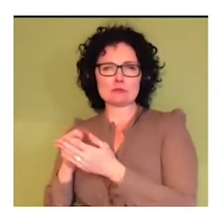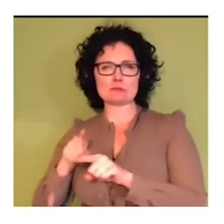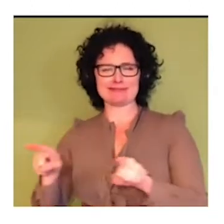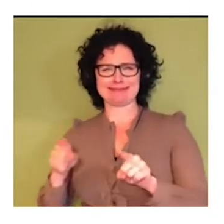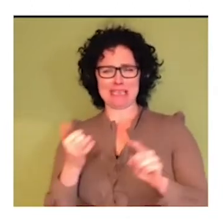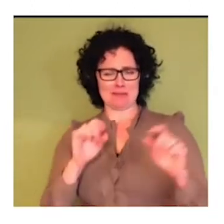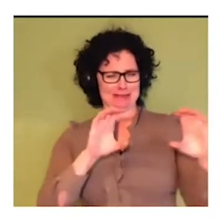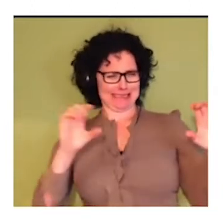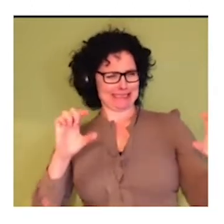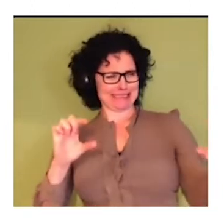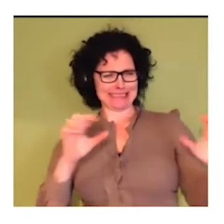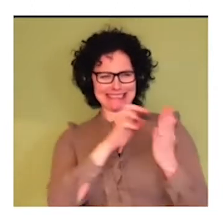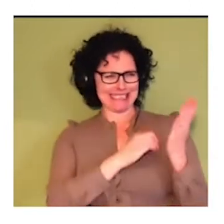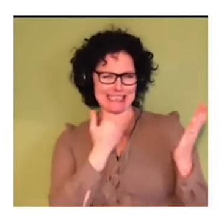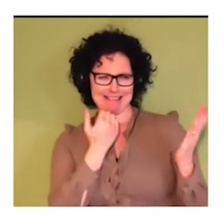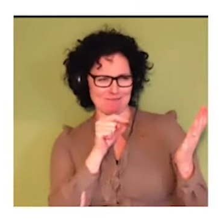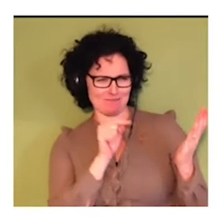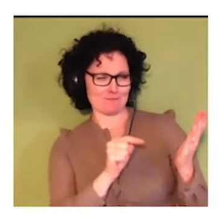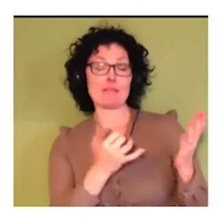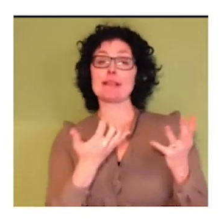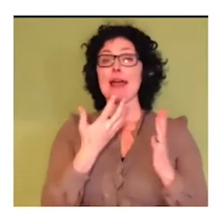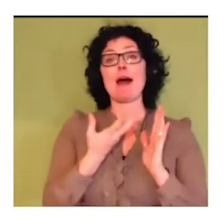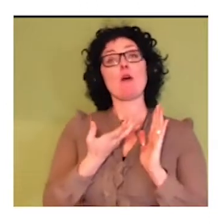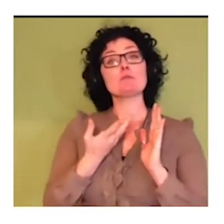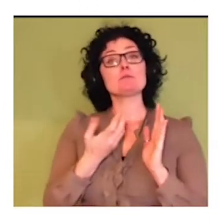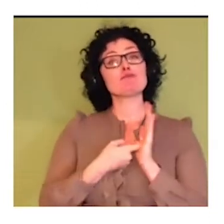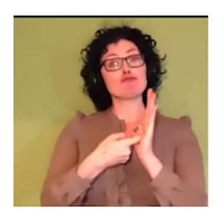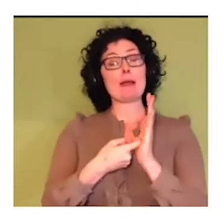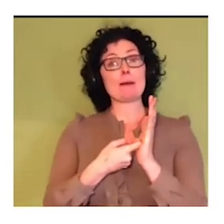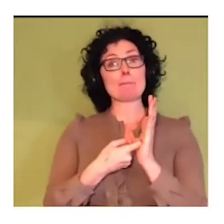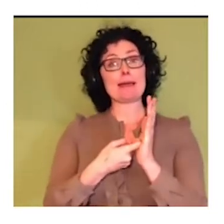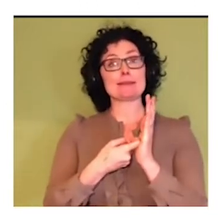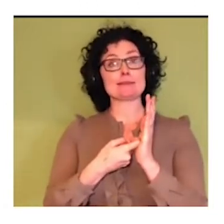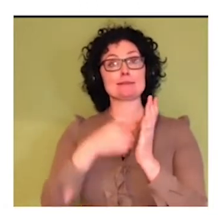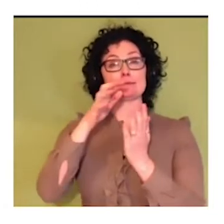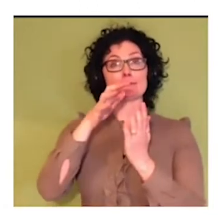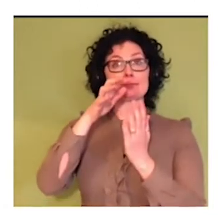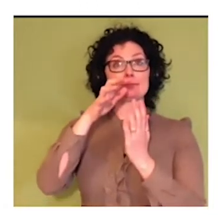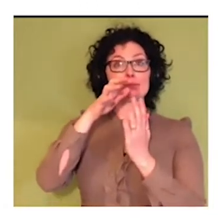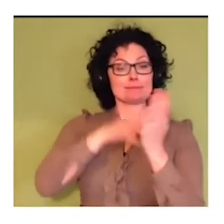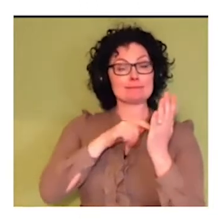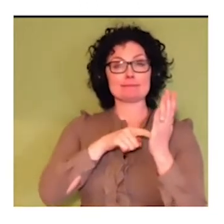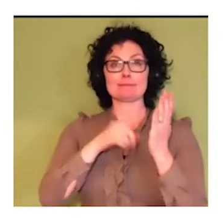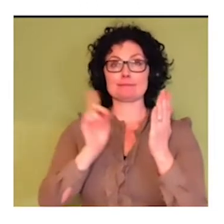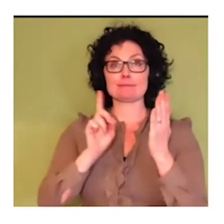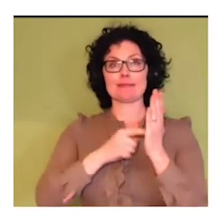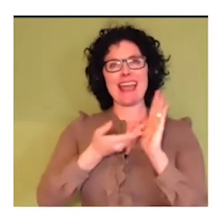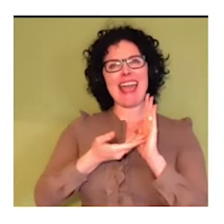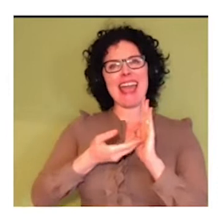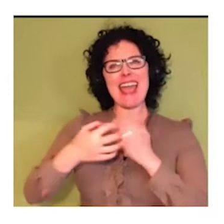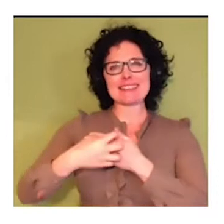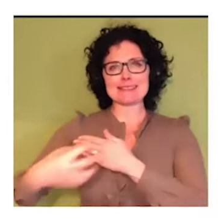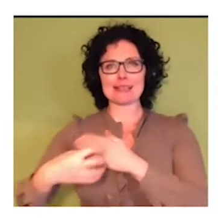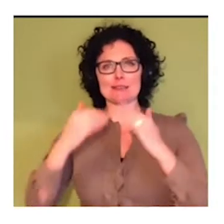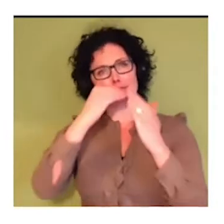some recommendations for best practices for including extended descriptions. So let's take a look at EPUB in